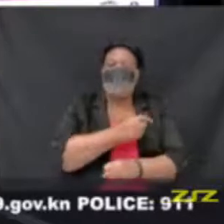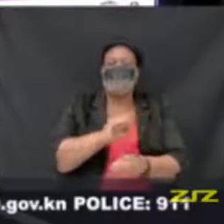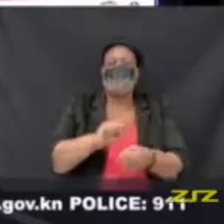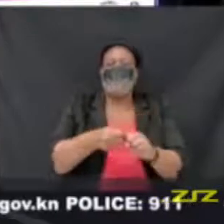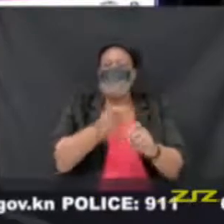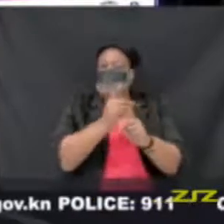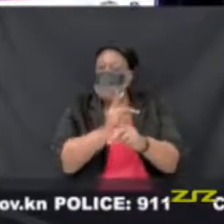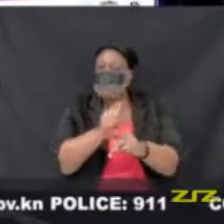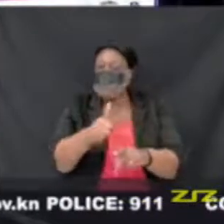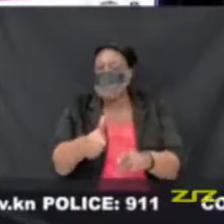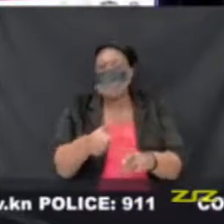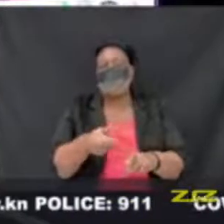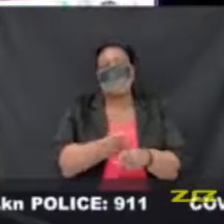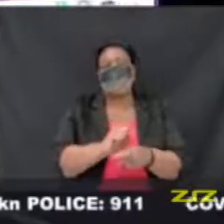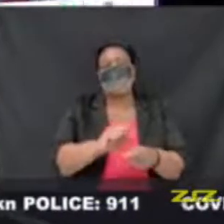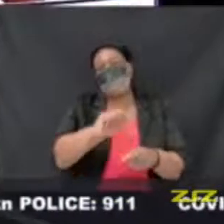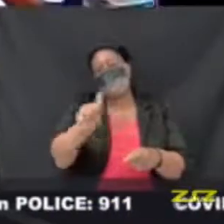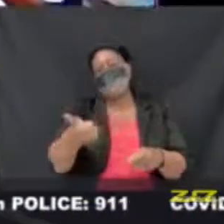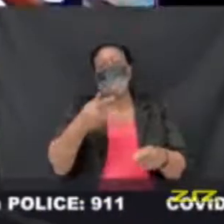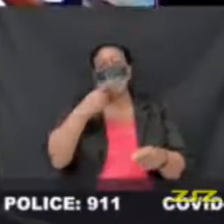community sporting